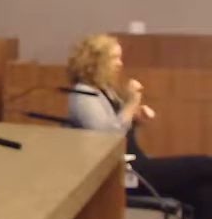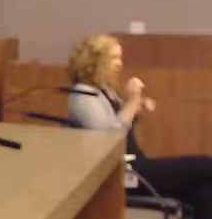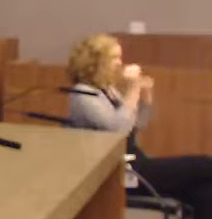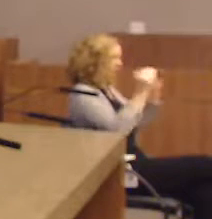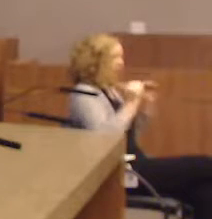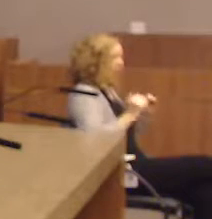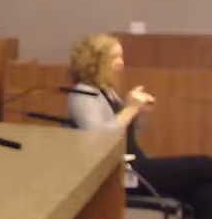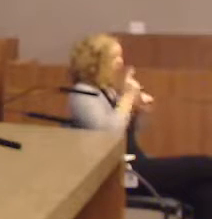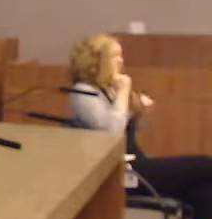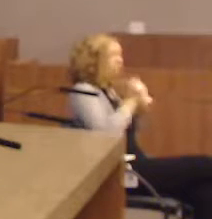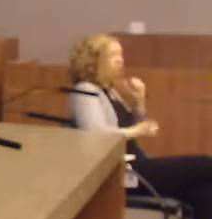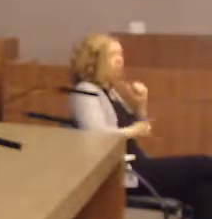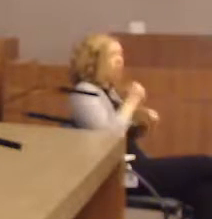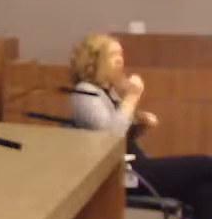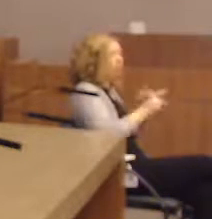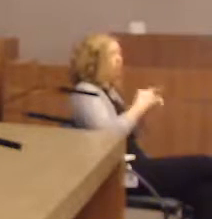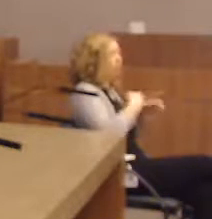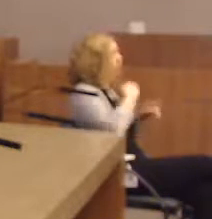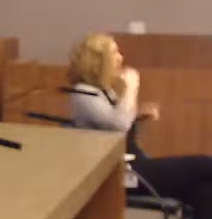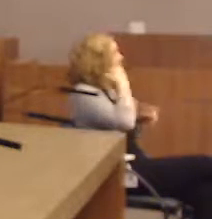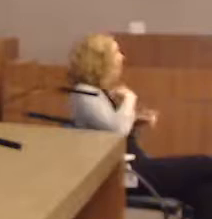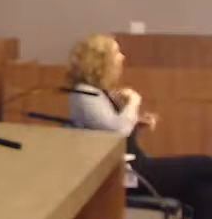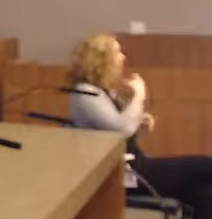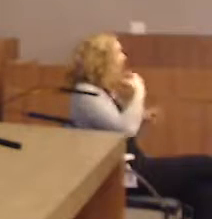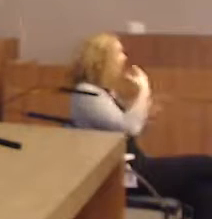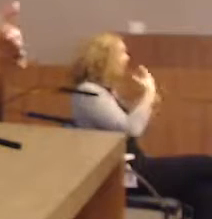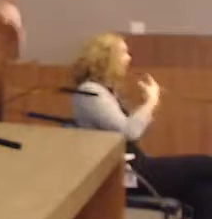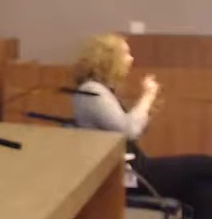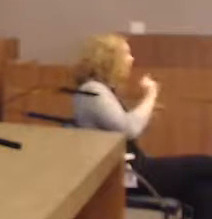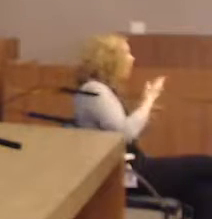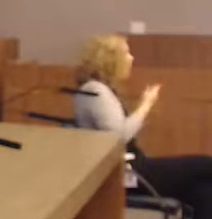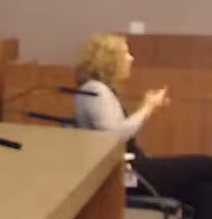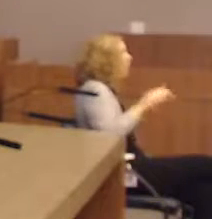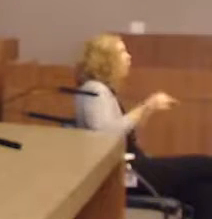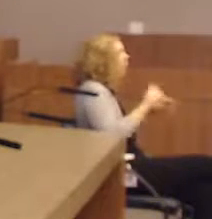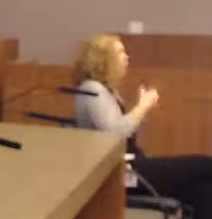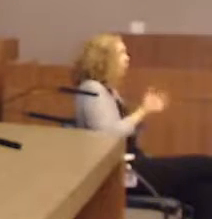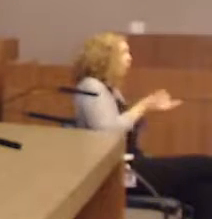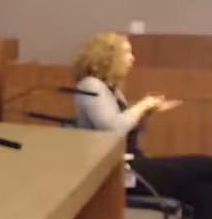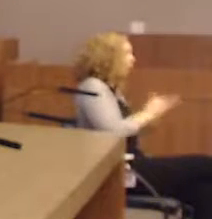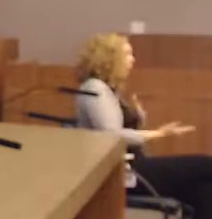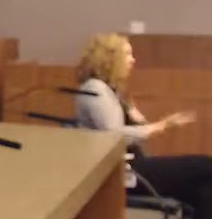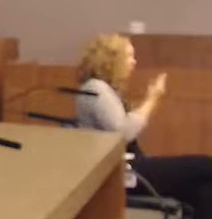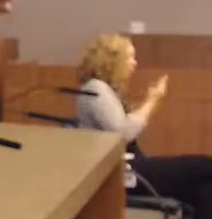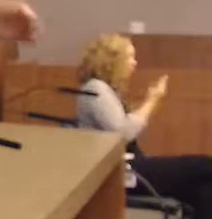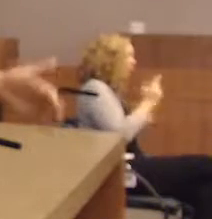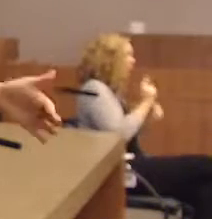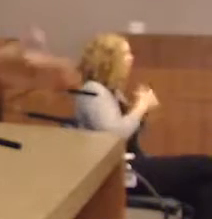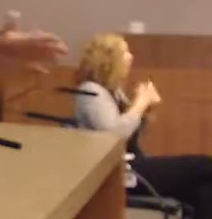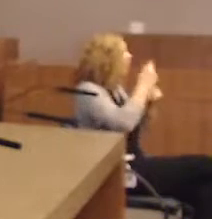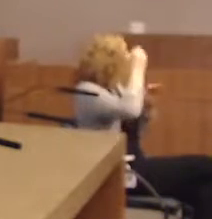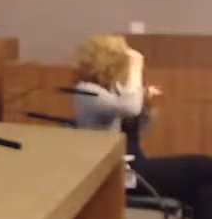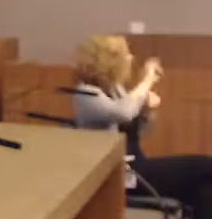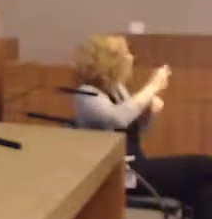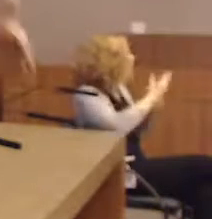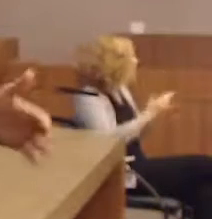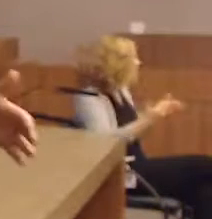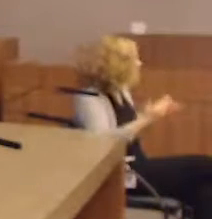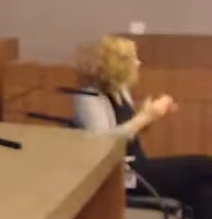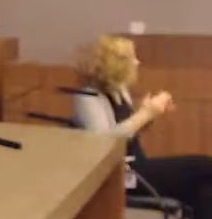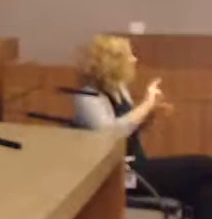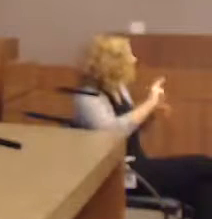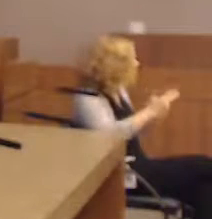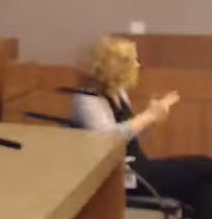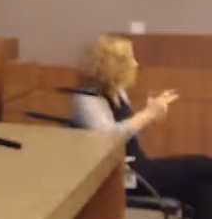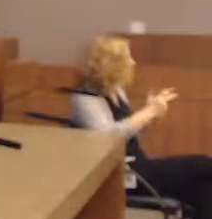for most people, if I said, name the first thing you did when you got up this morning, and then think about the second thing you did, and the third